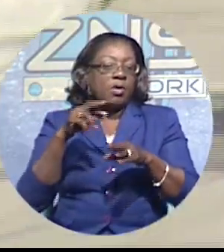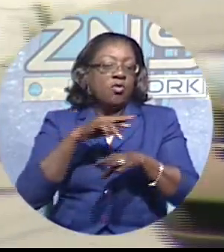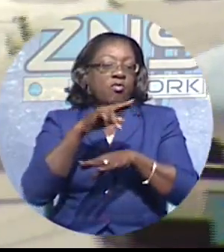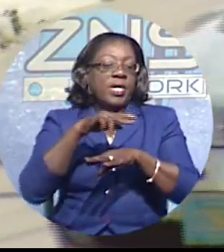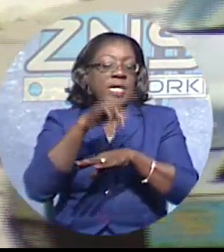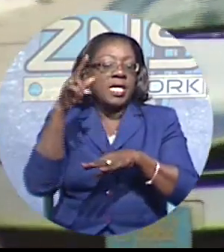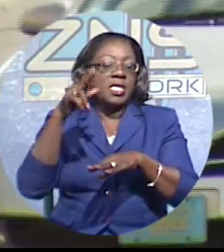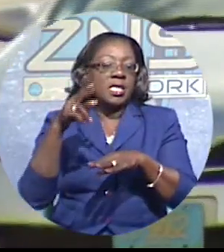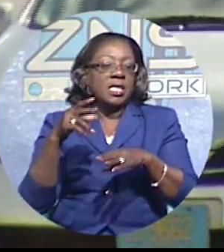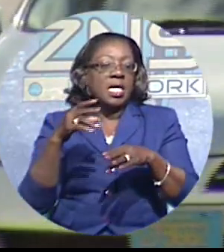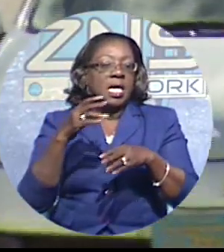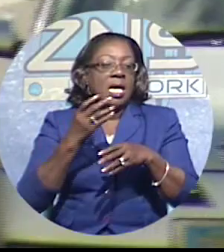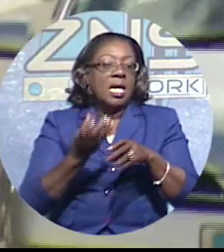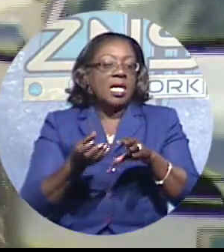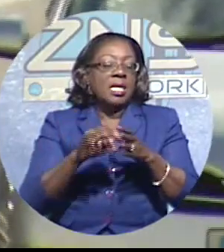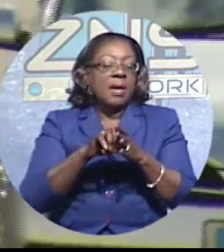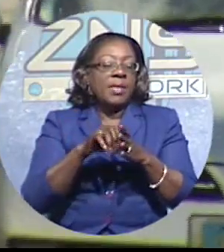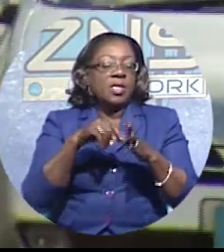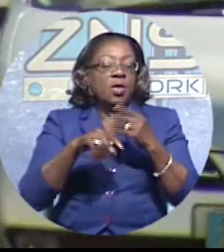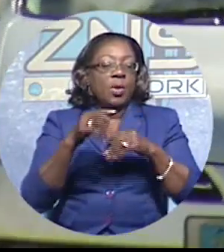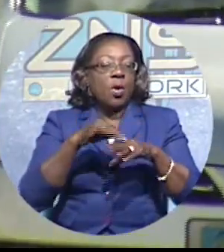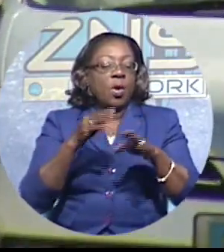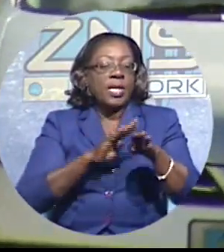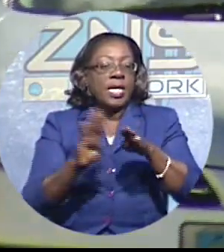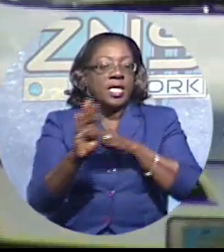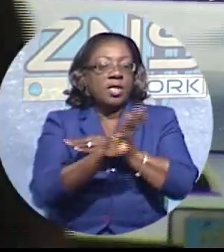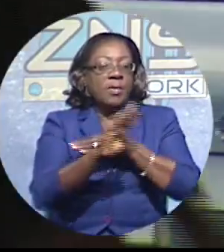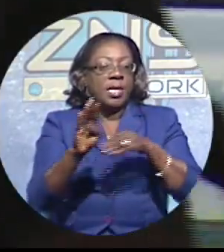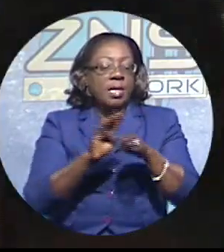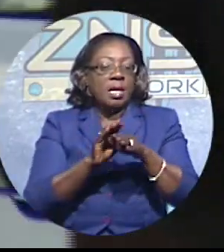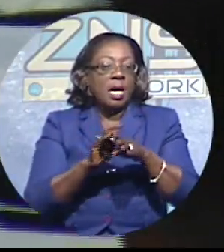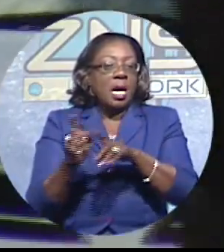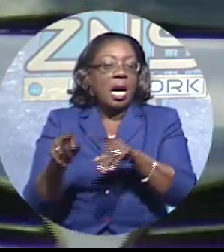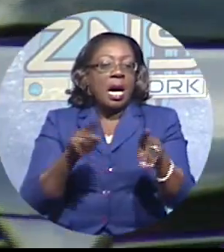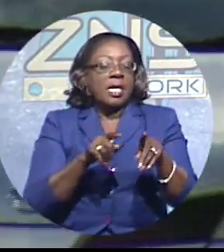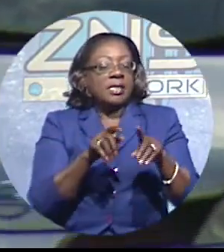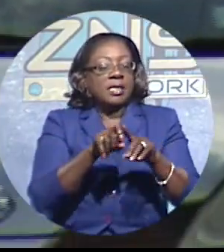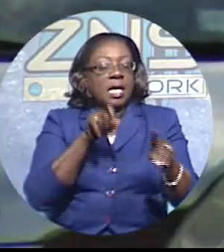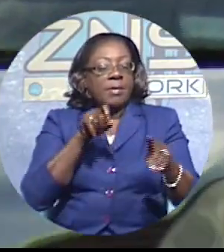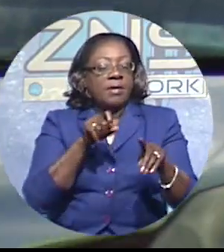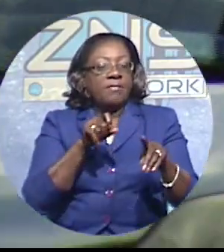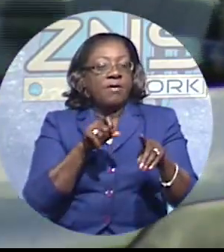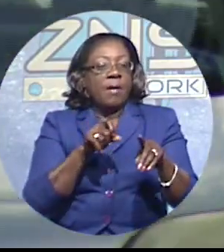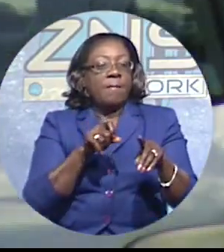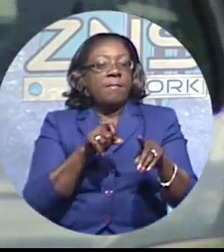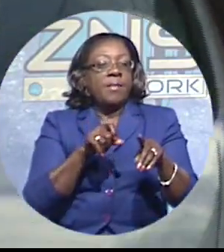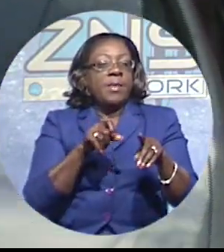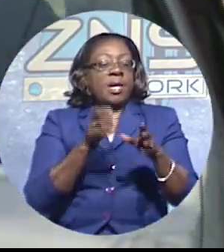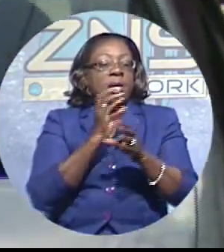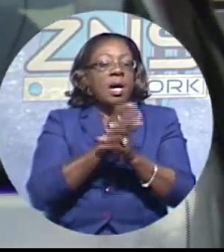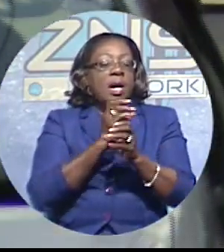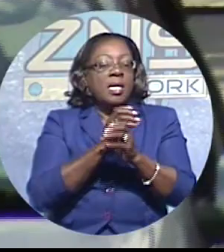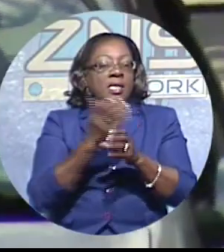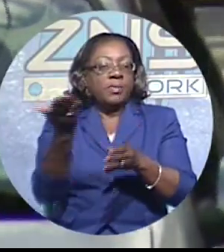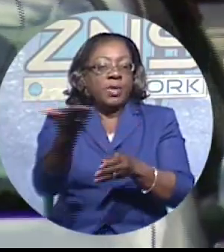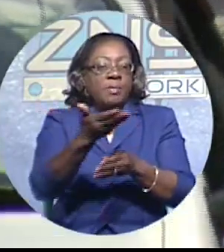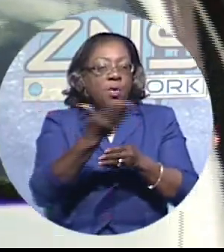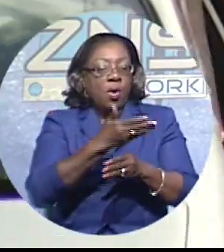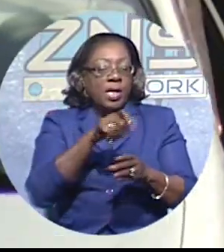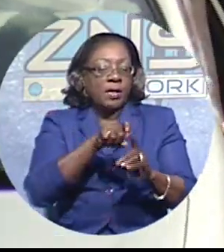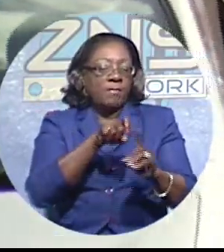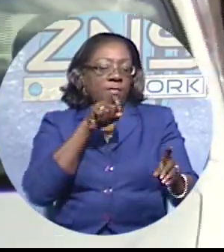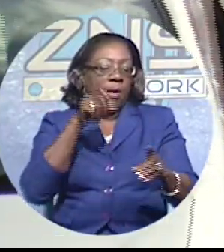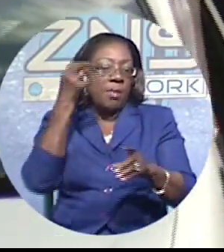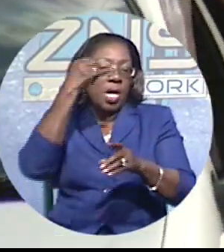Jamaica as a result of cars being imported from Japan, especially considering the hundreds, if not thousands, of Japanese